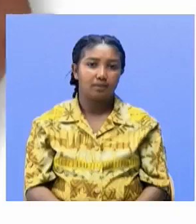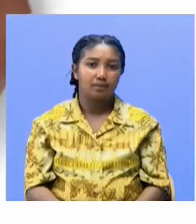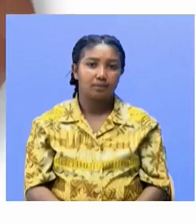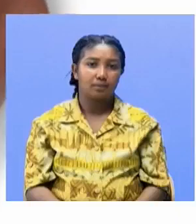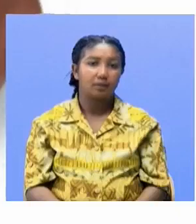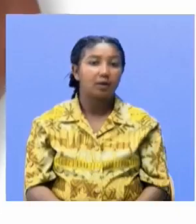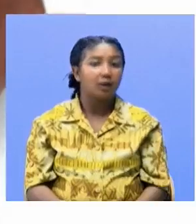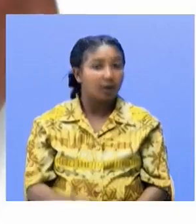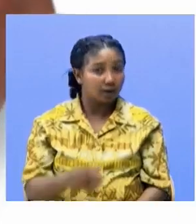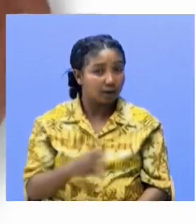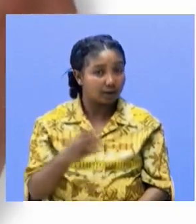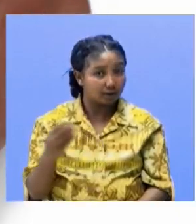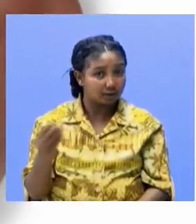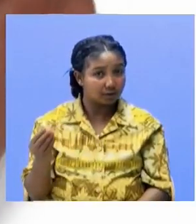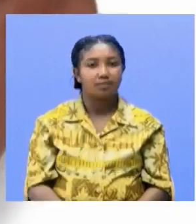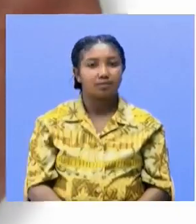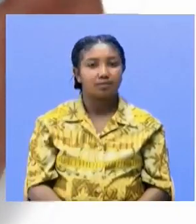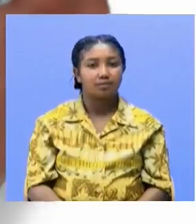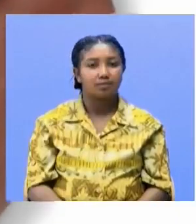and